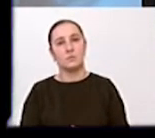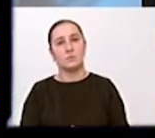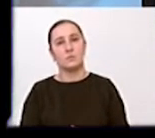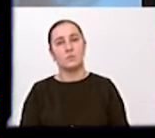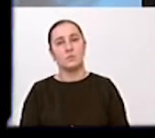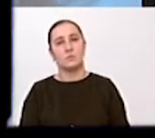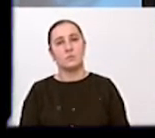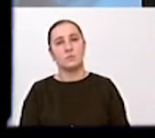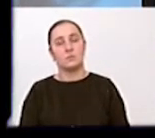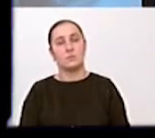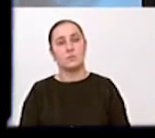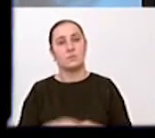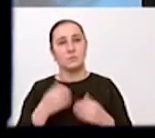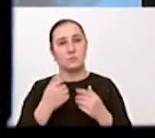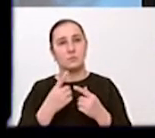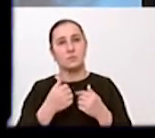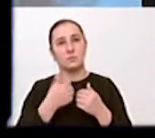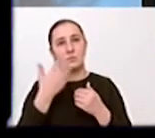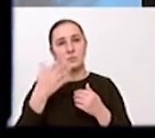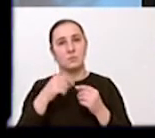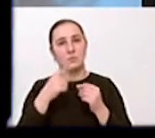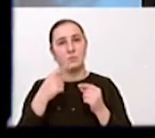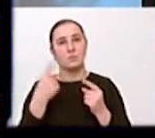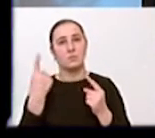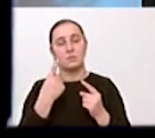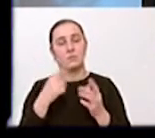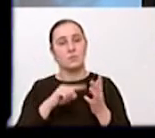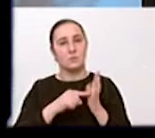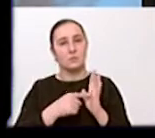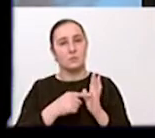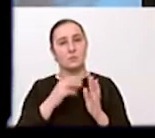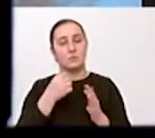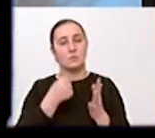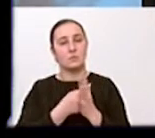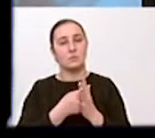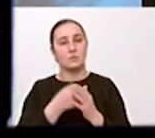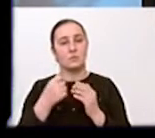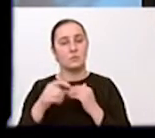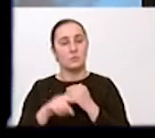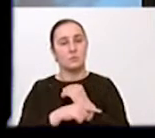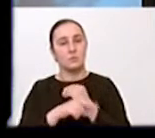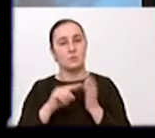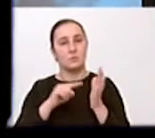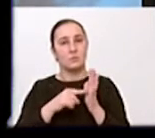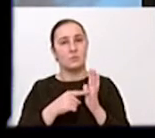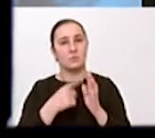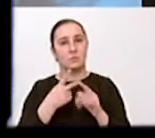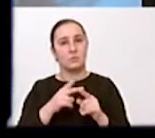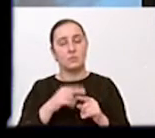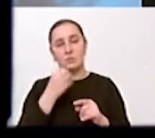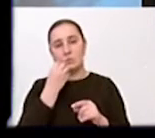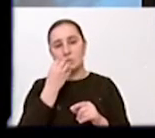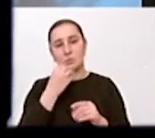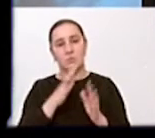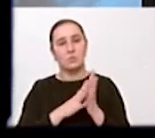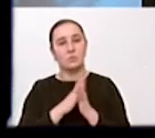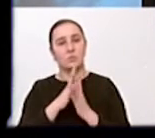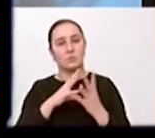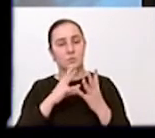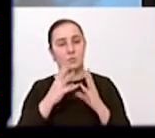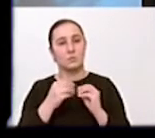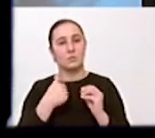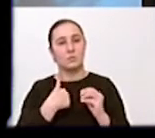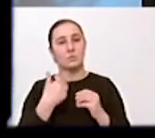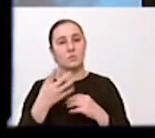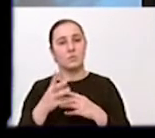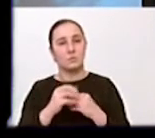Demak, yoqib oldik barglari bilan. Birinchi nuqtadan to oxirgi nuqtaga kelgunga qadar gulning o'sish jarayonini biz